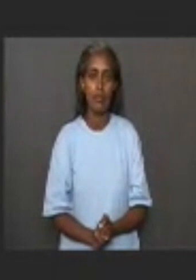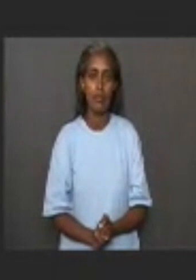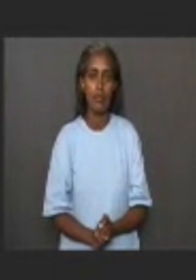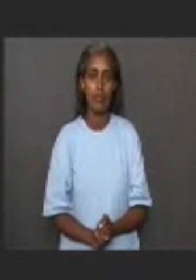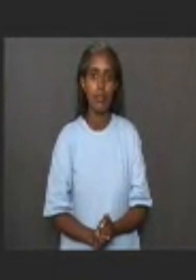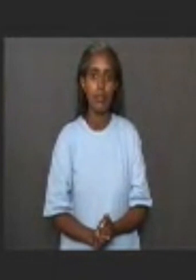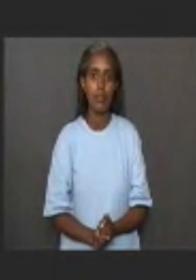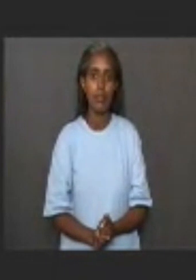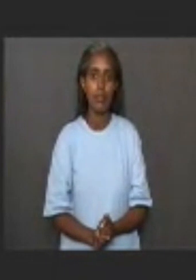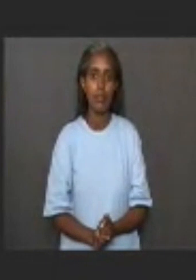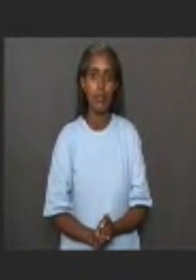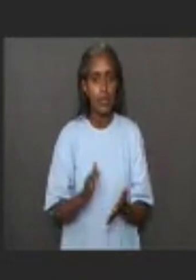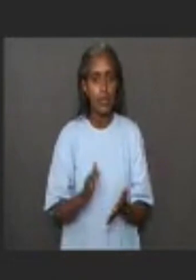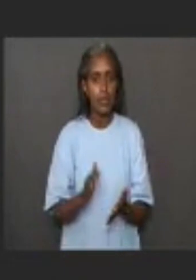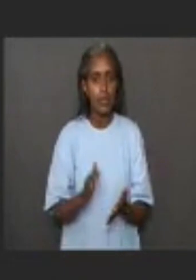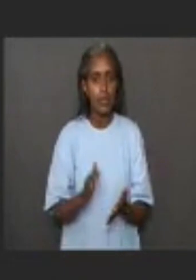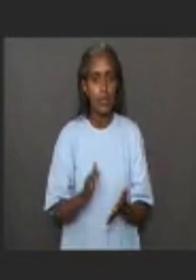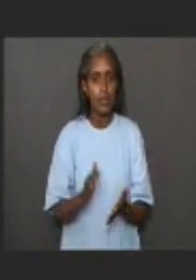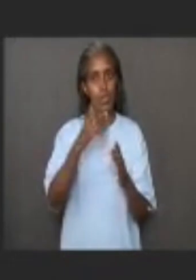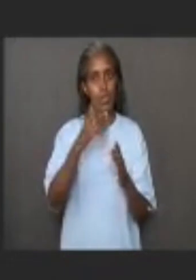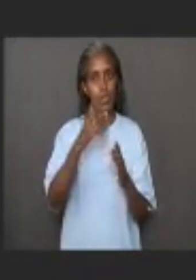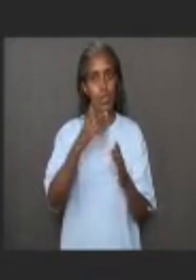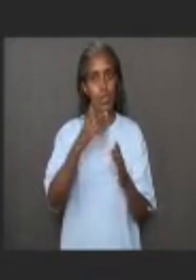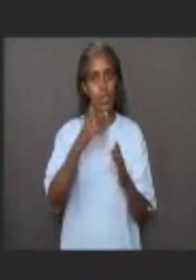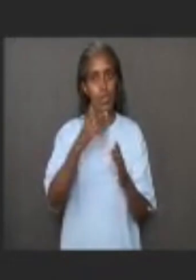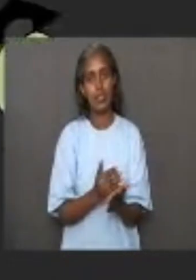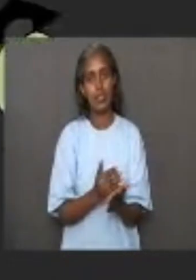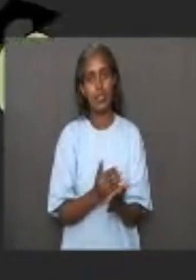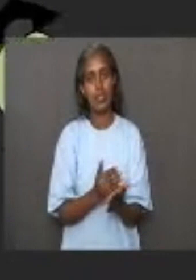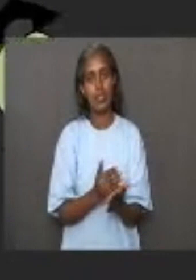let's get back to our lesson.